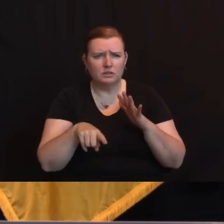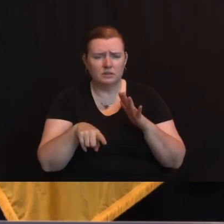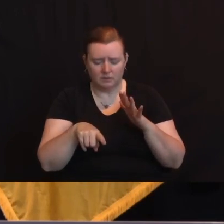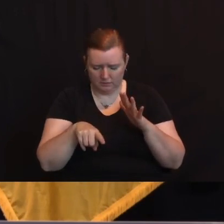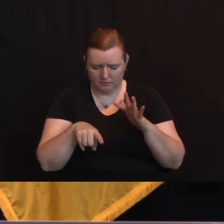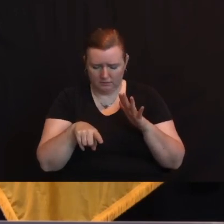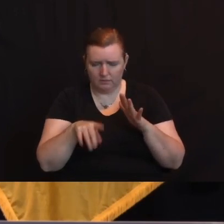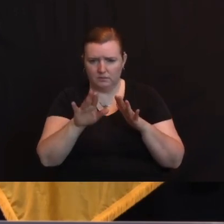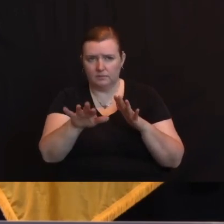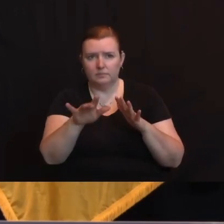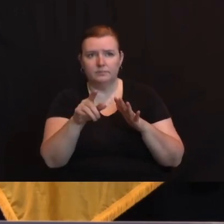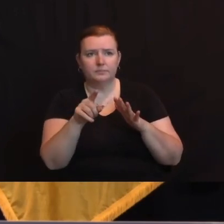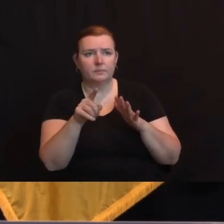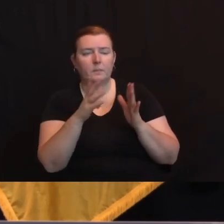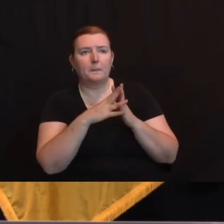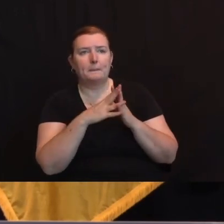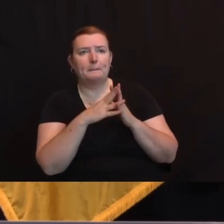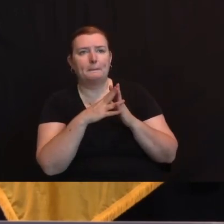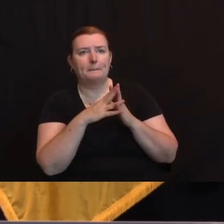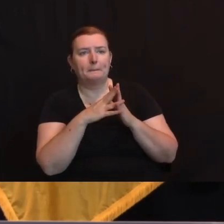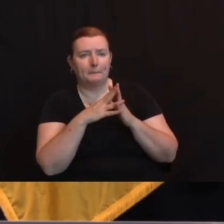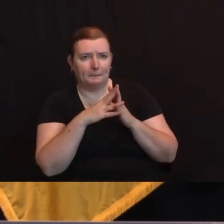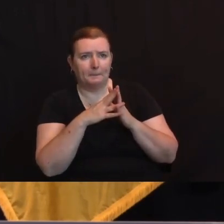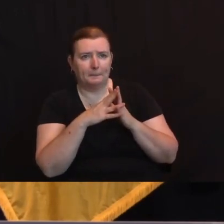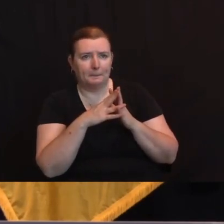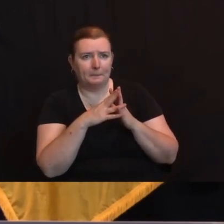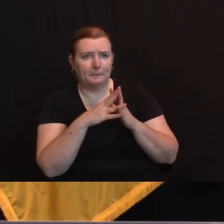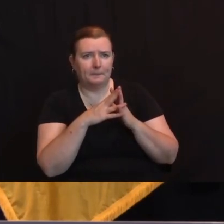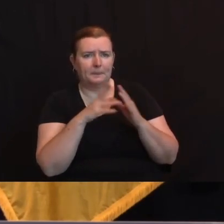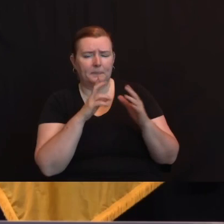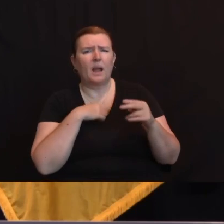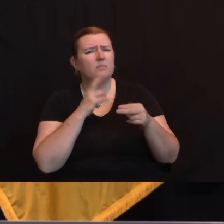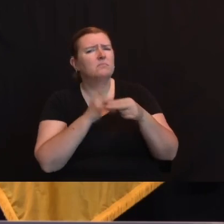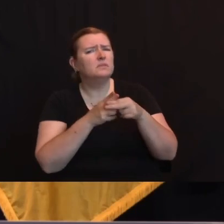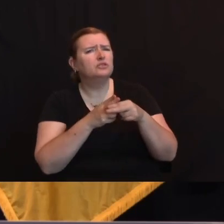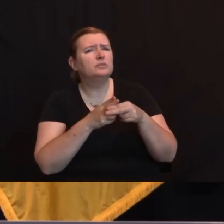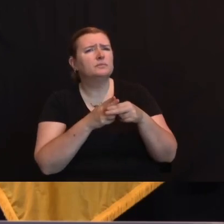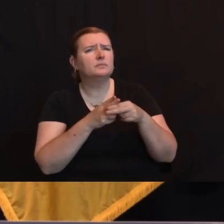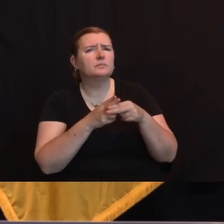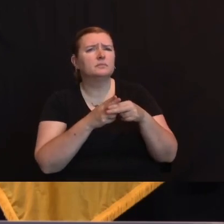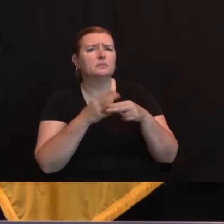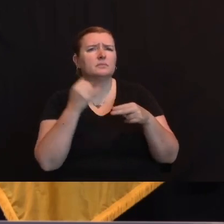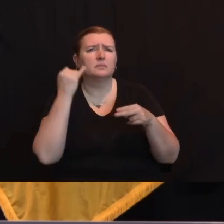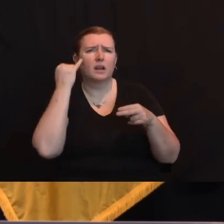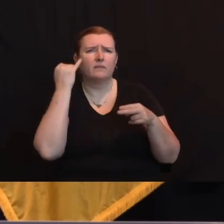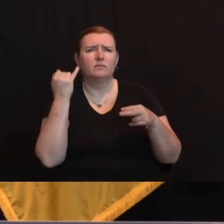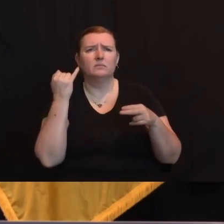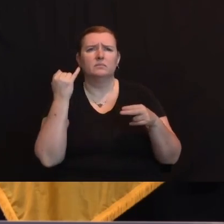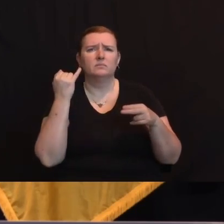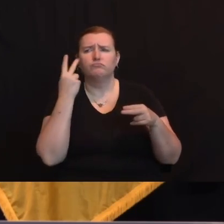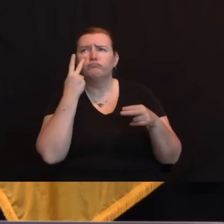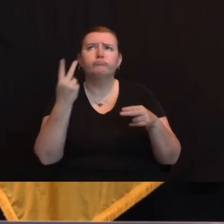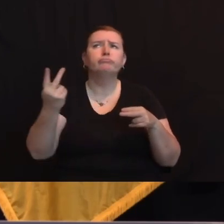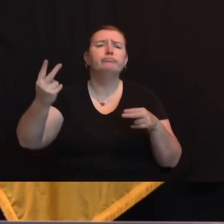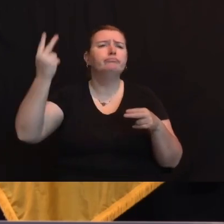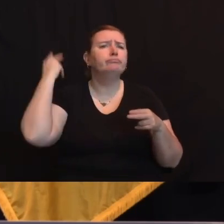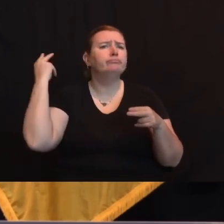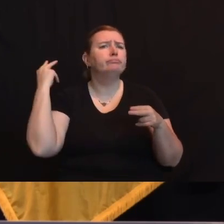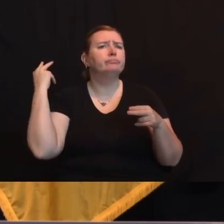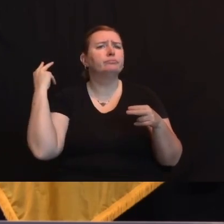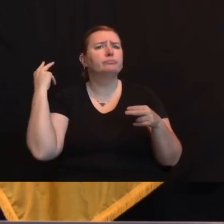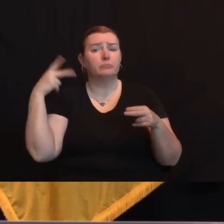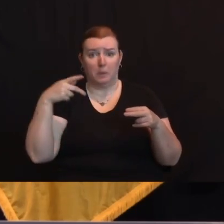To some extent, as I mentioned, so if you roll the clock back to when we open up parks and I